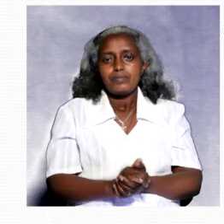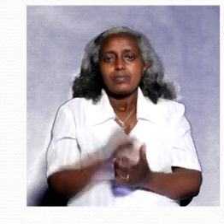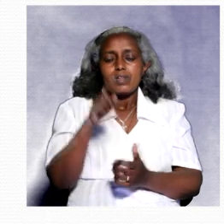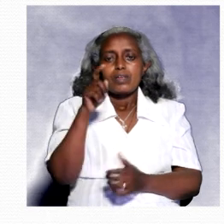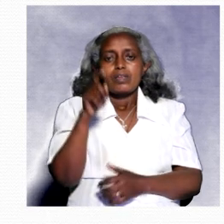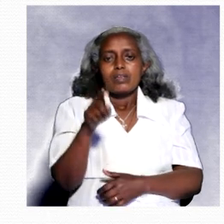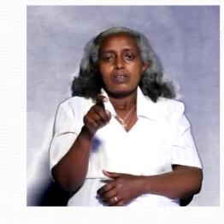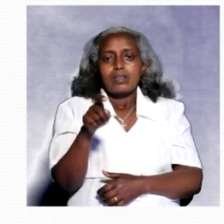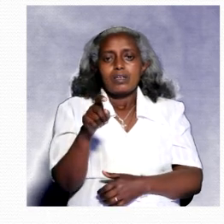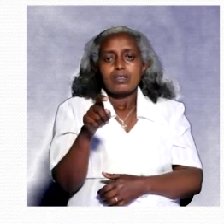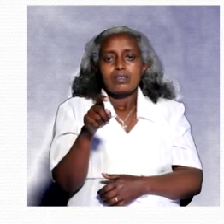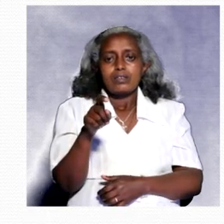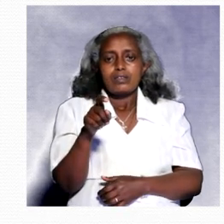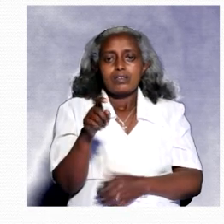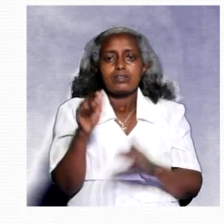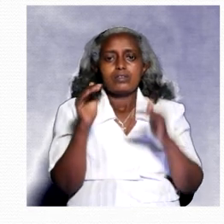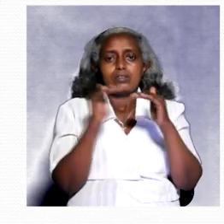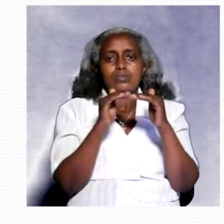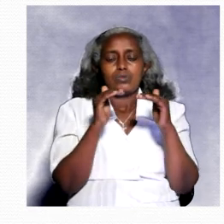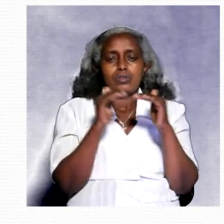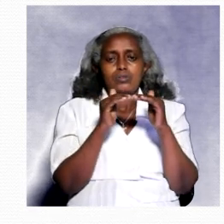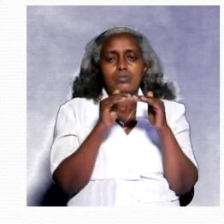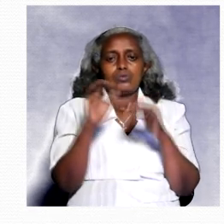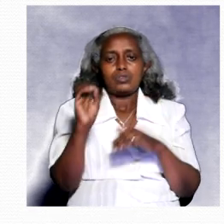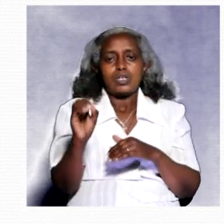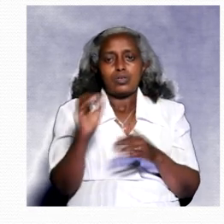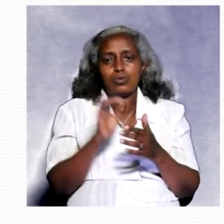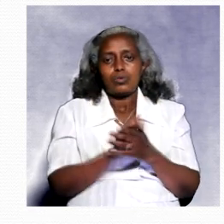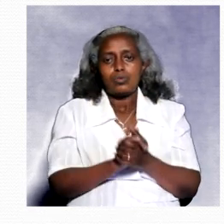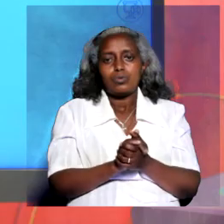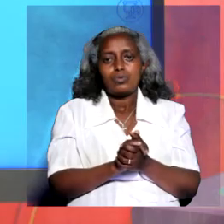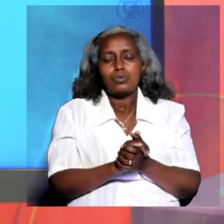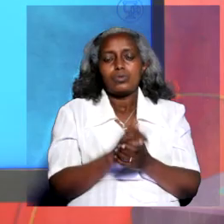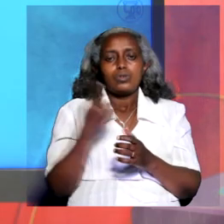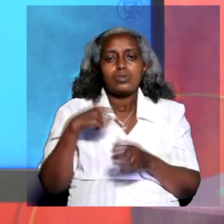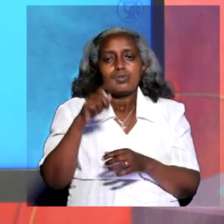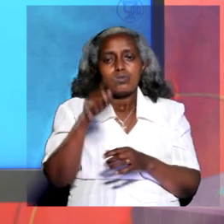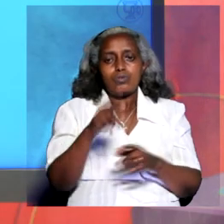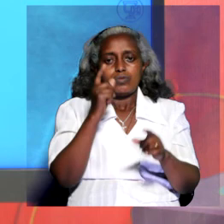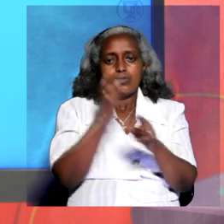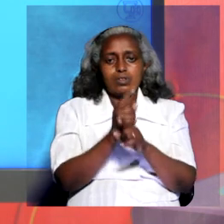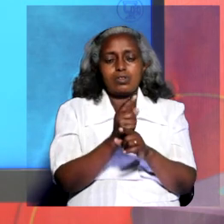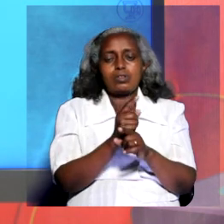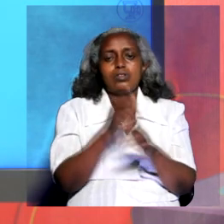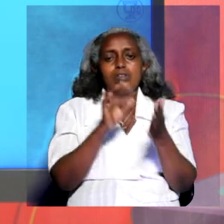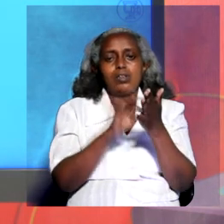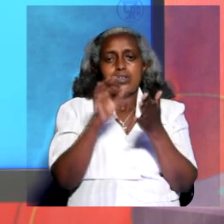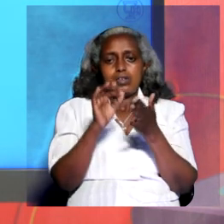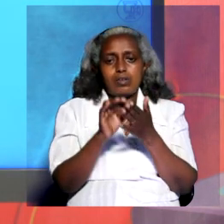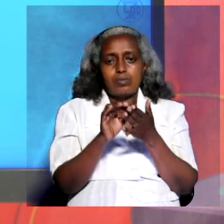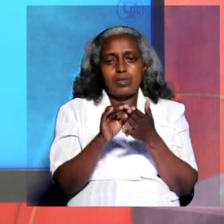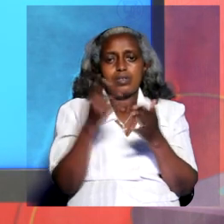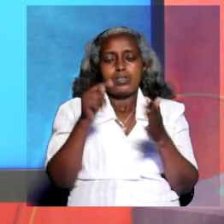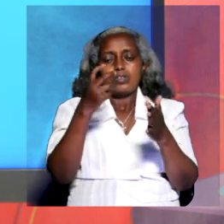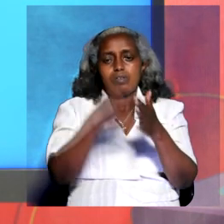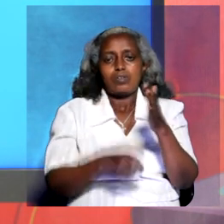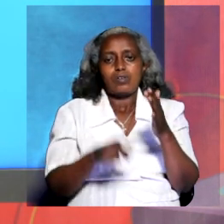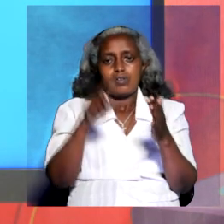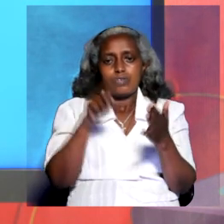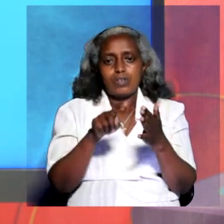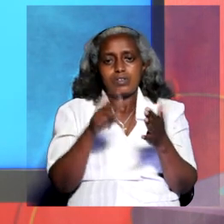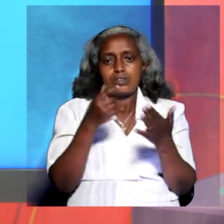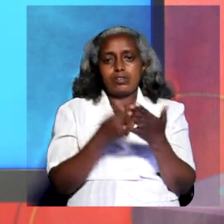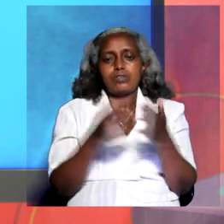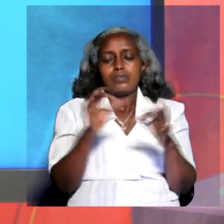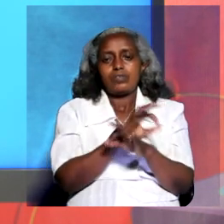x is equal to 0. We need to find the critical numbers or the value of x that makes